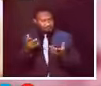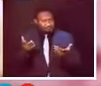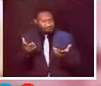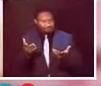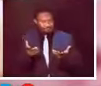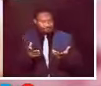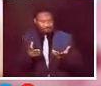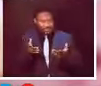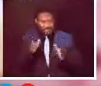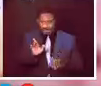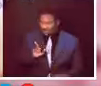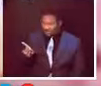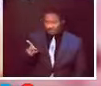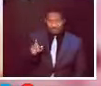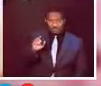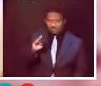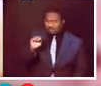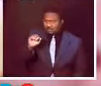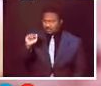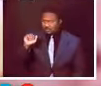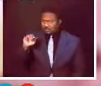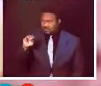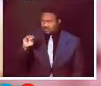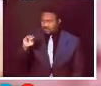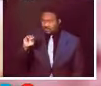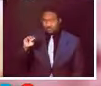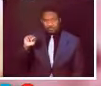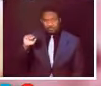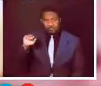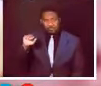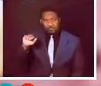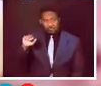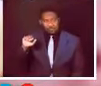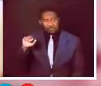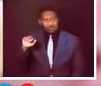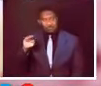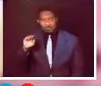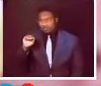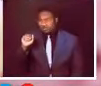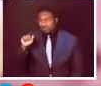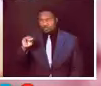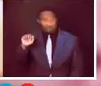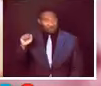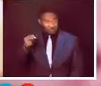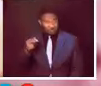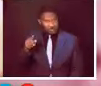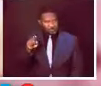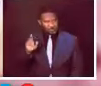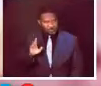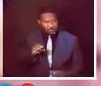Yao Boama, to be a member of the delegation, but as an observer. So please, I'm pleading with